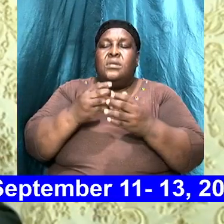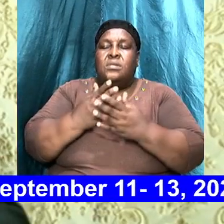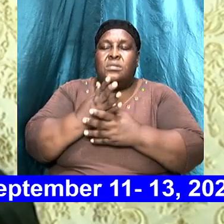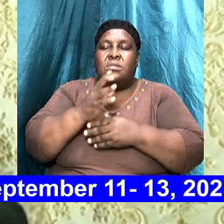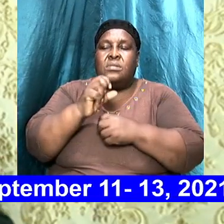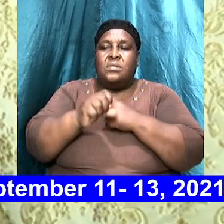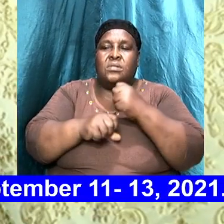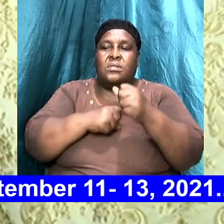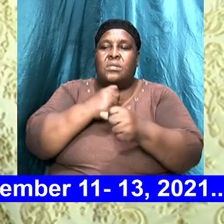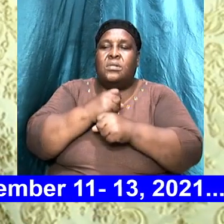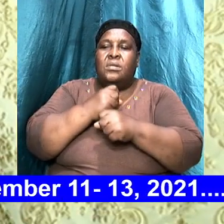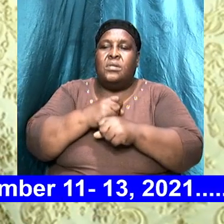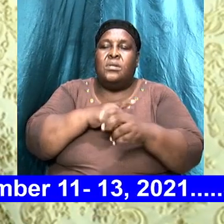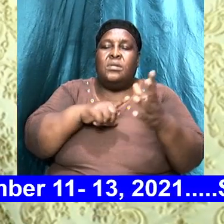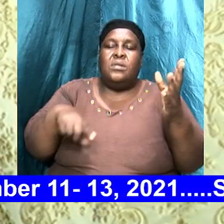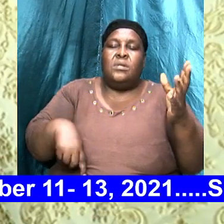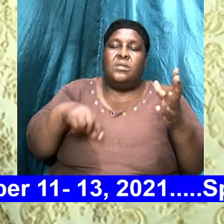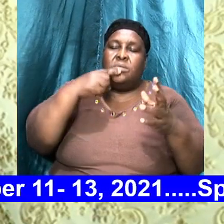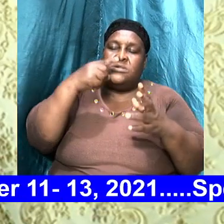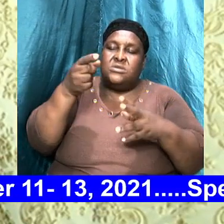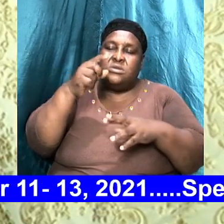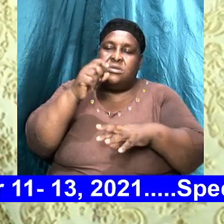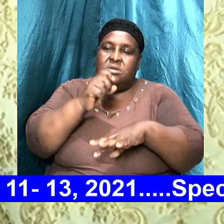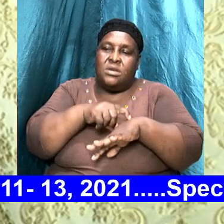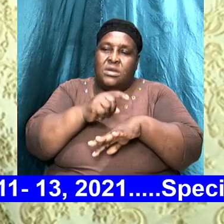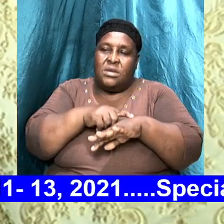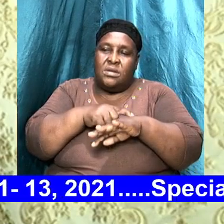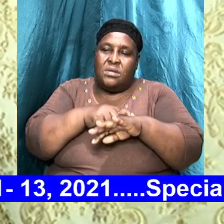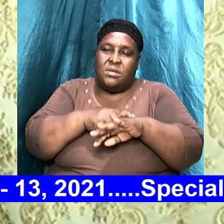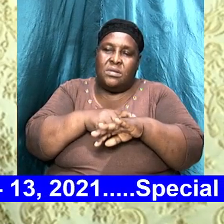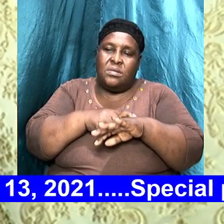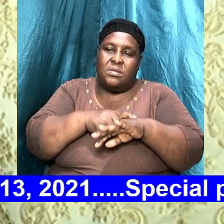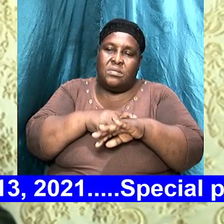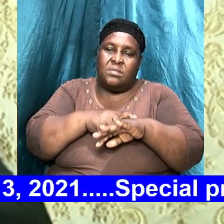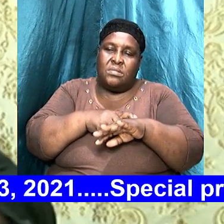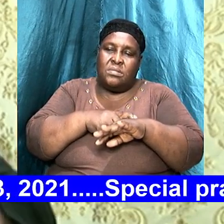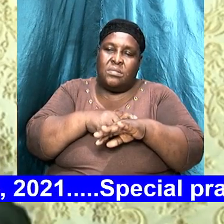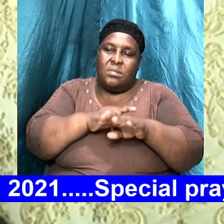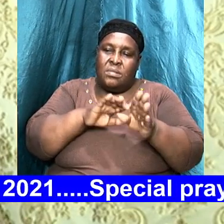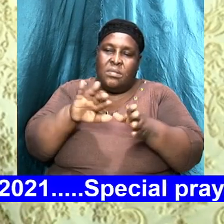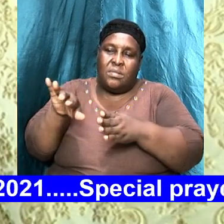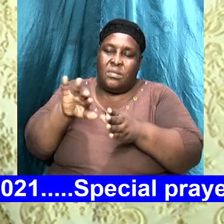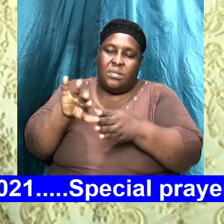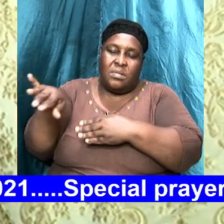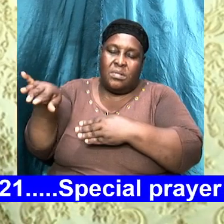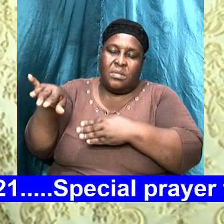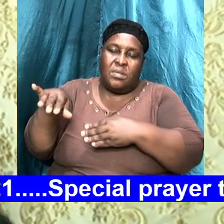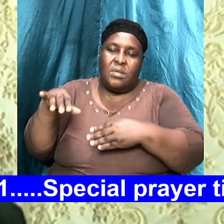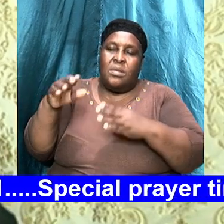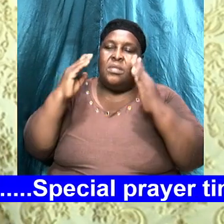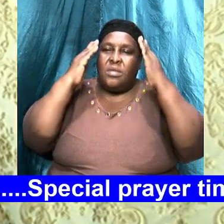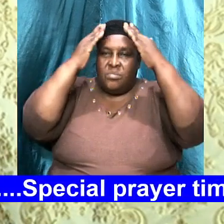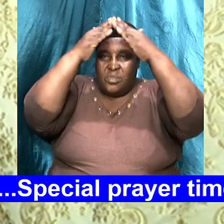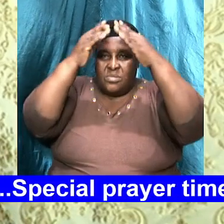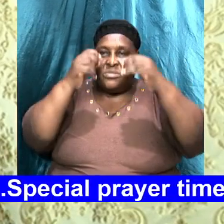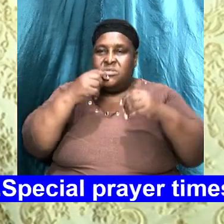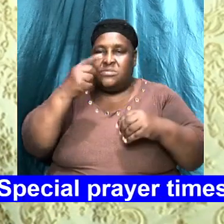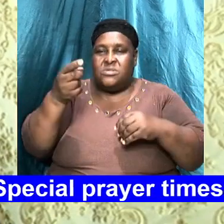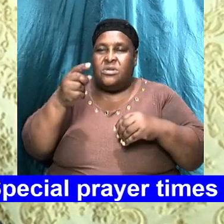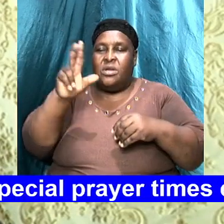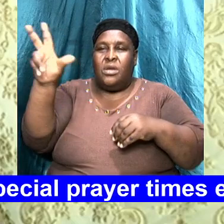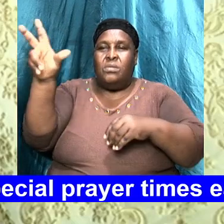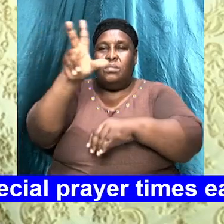the Lord was saying it's time and you know kind of pushing it pushing it and you know Bishop just said 3 days so yeah man I welcome it